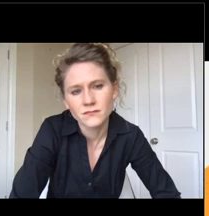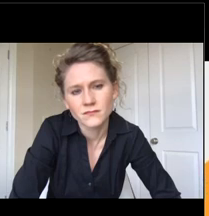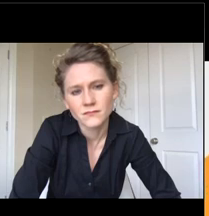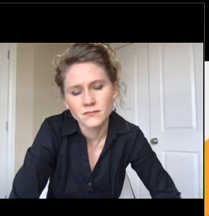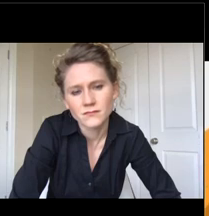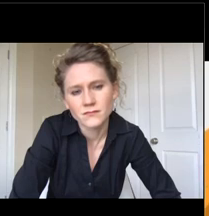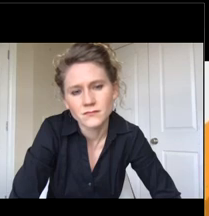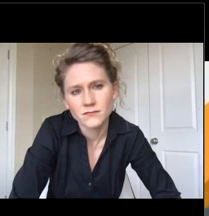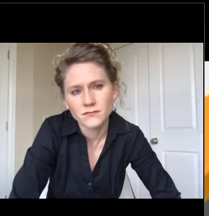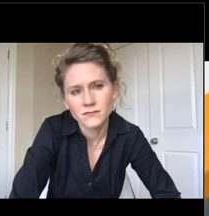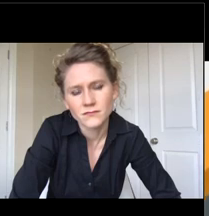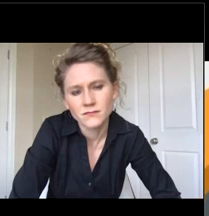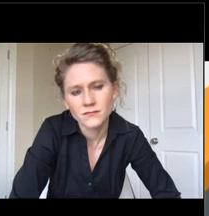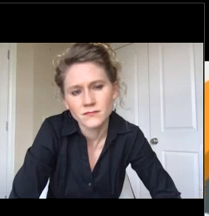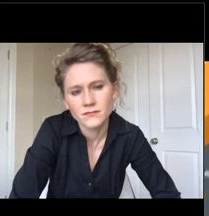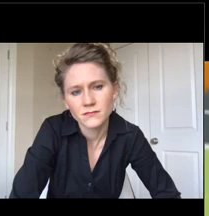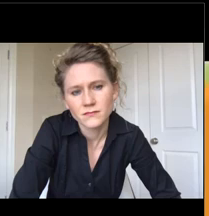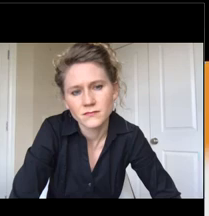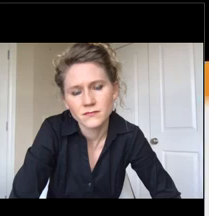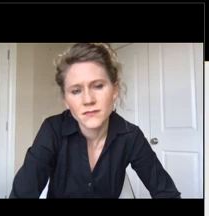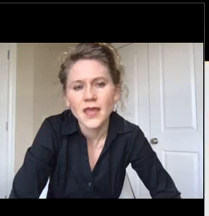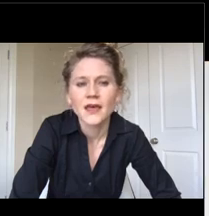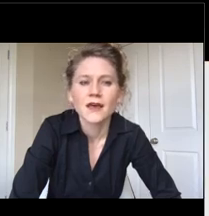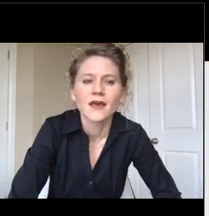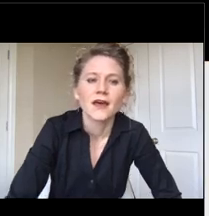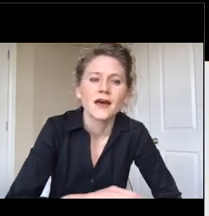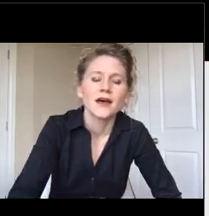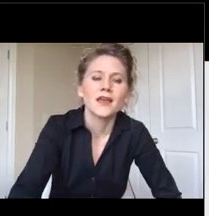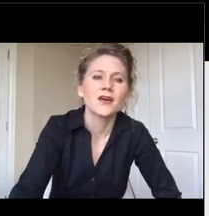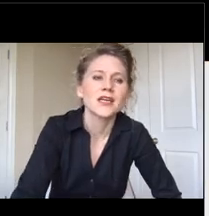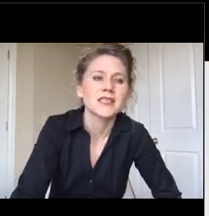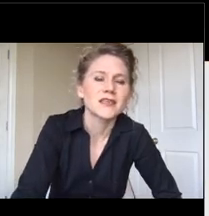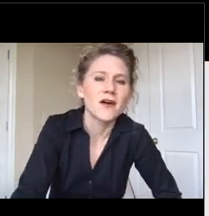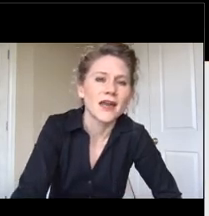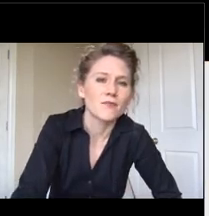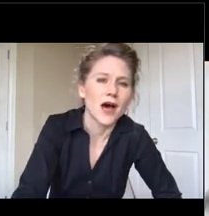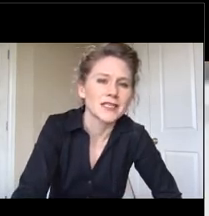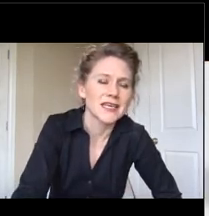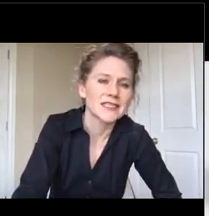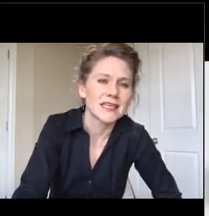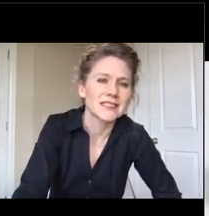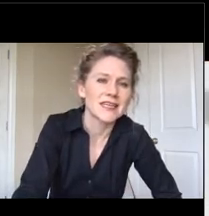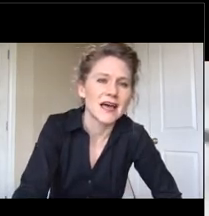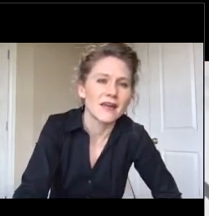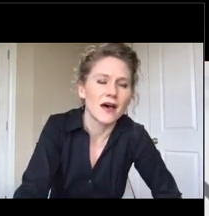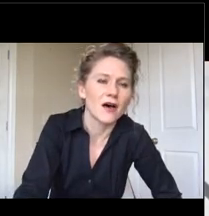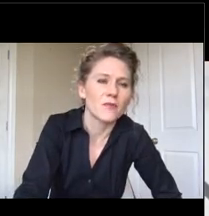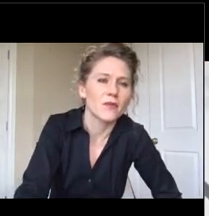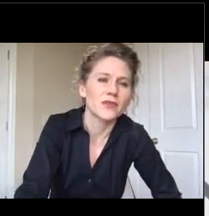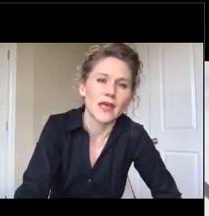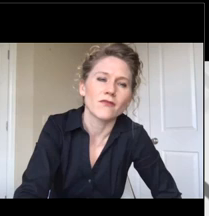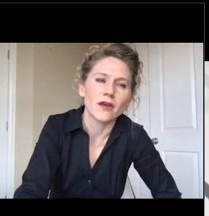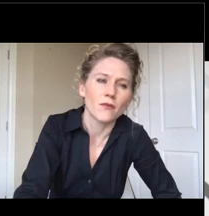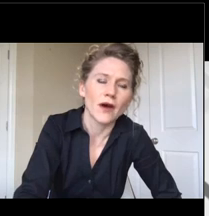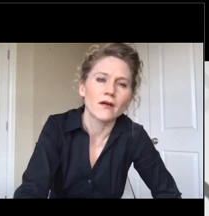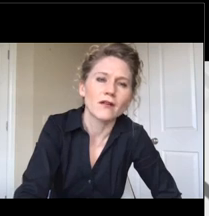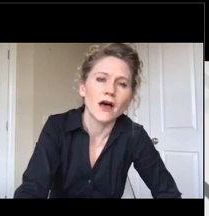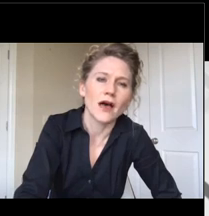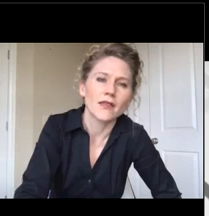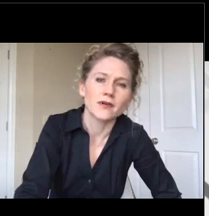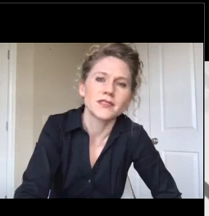the pavement. That type of fix gets really costly. Especially, you know, Rick, let's go ahead and pause this. It's not playing